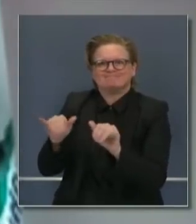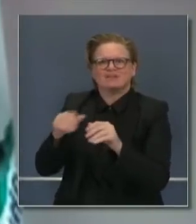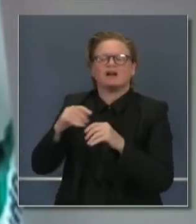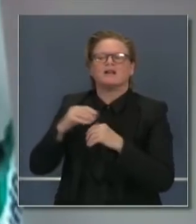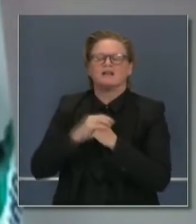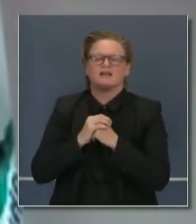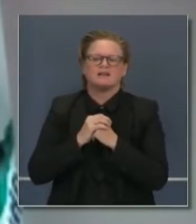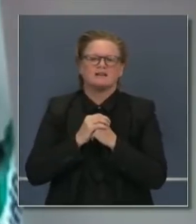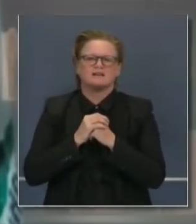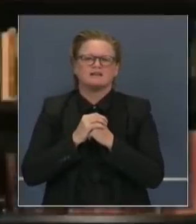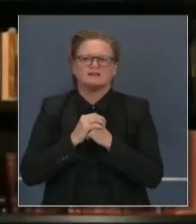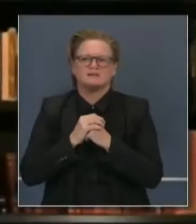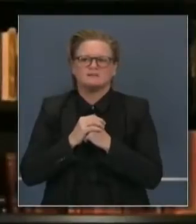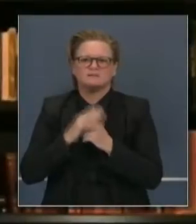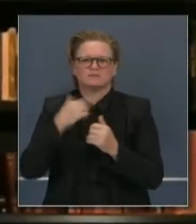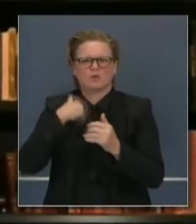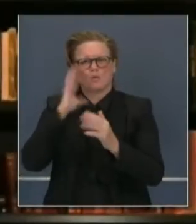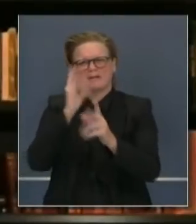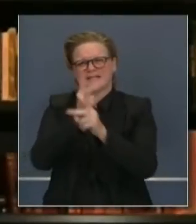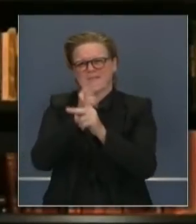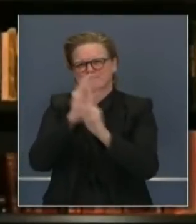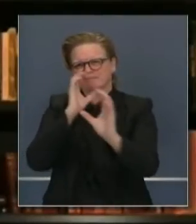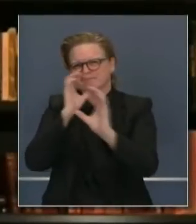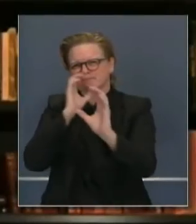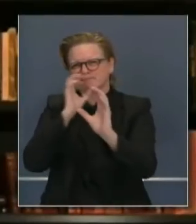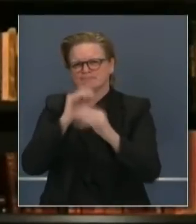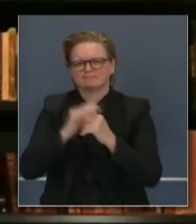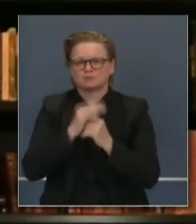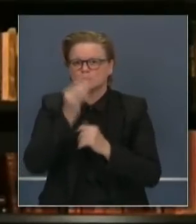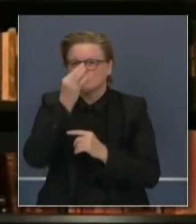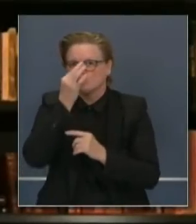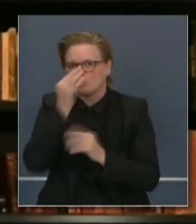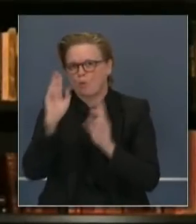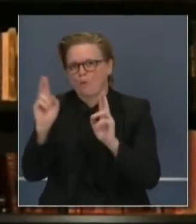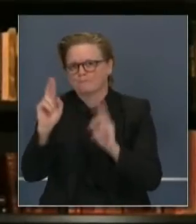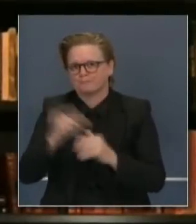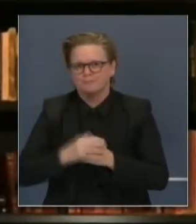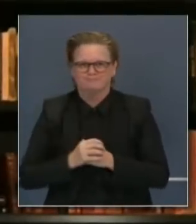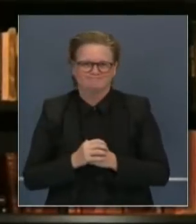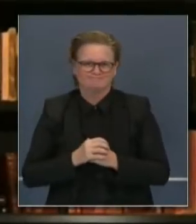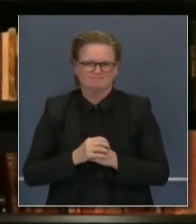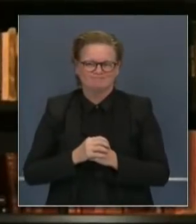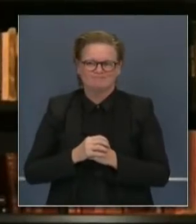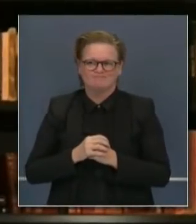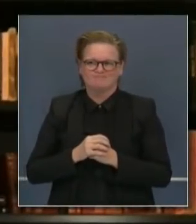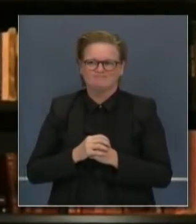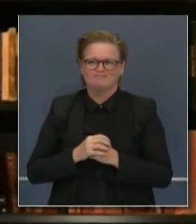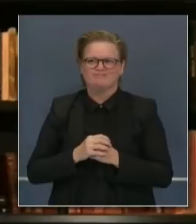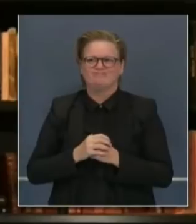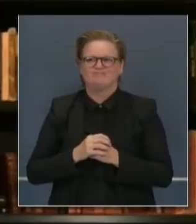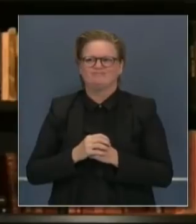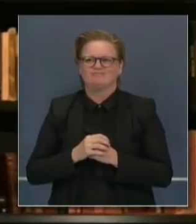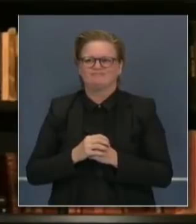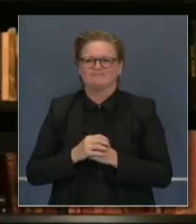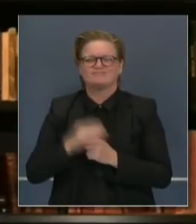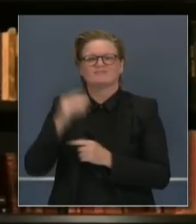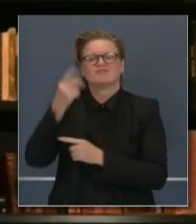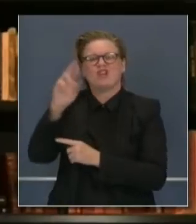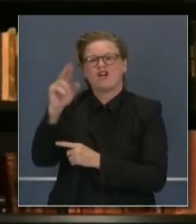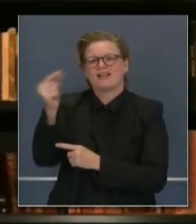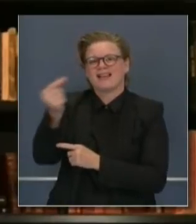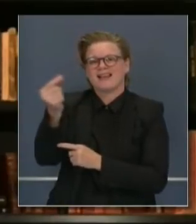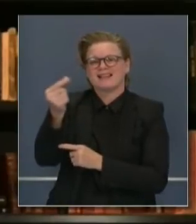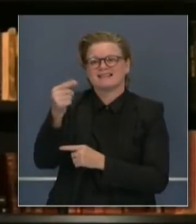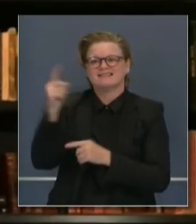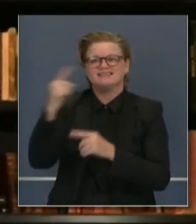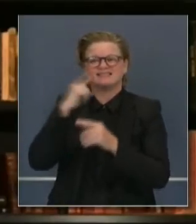we'll be updating that. Yeah. And Dr. Galley, means the next couple of days, just so people have a sense of preparation